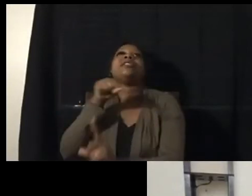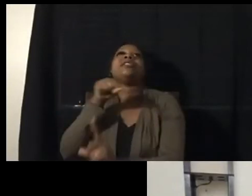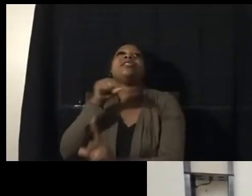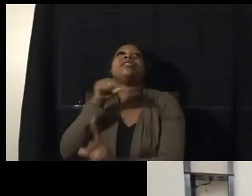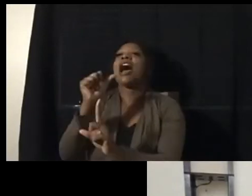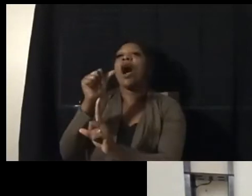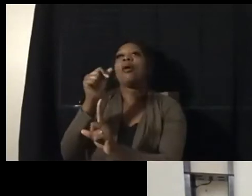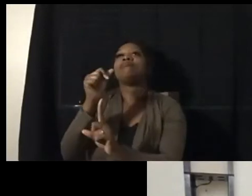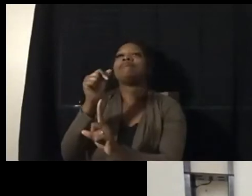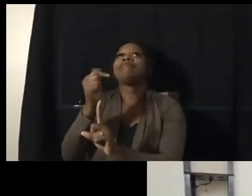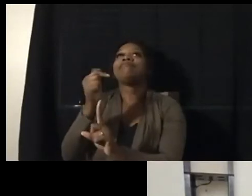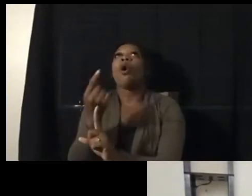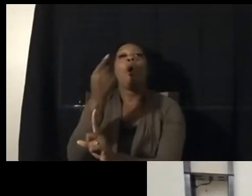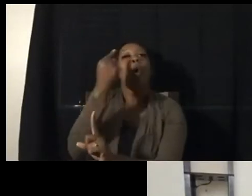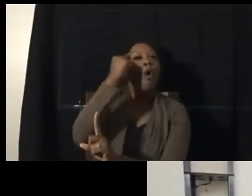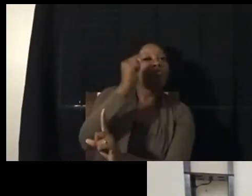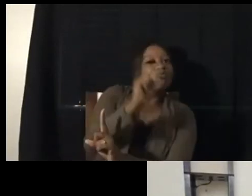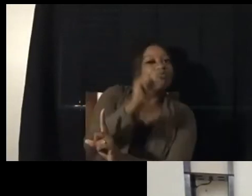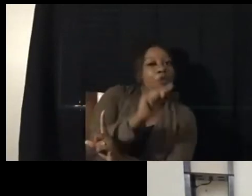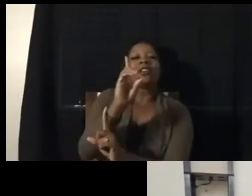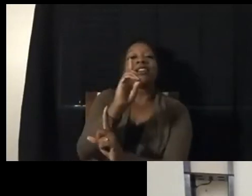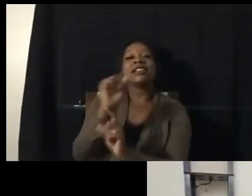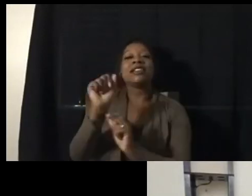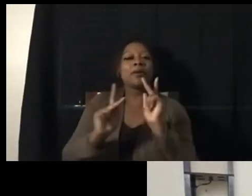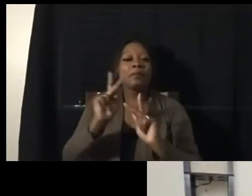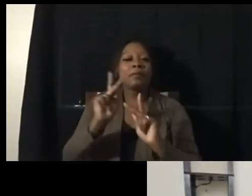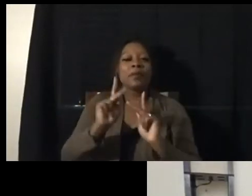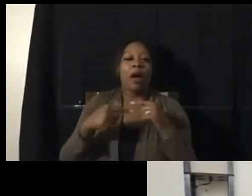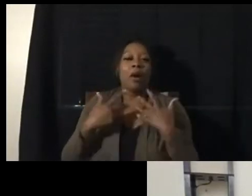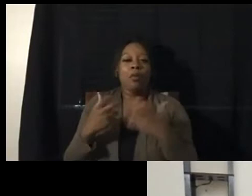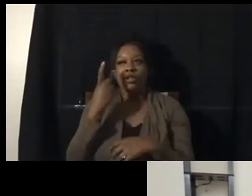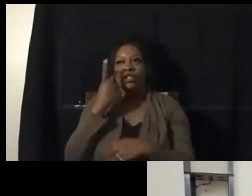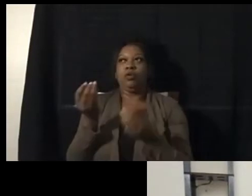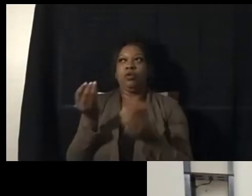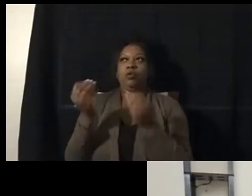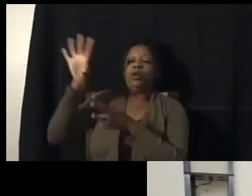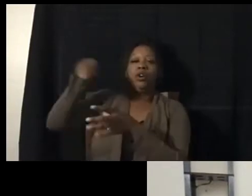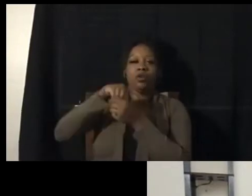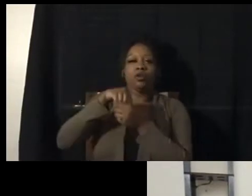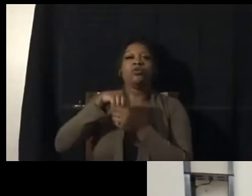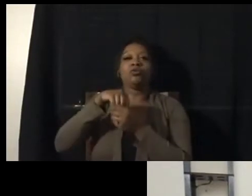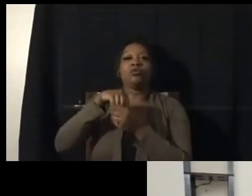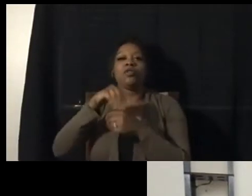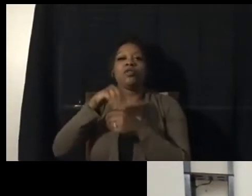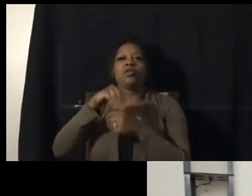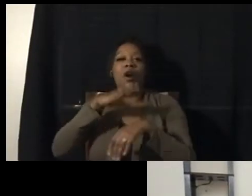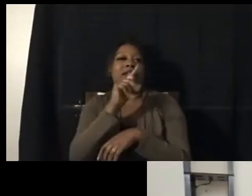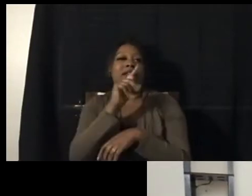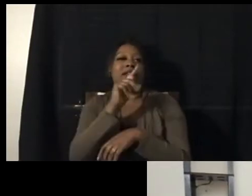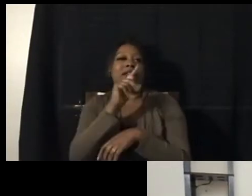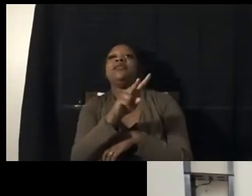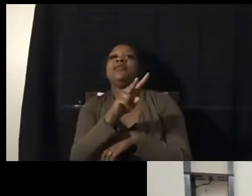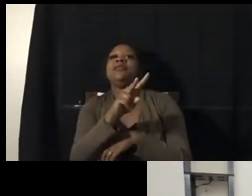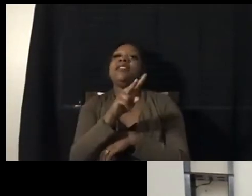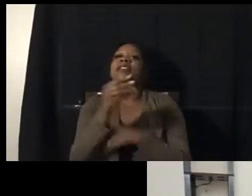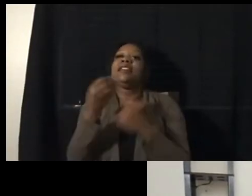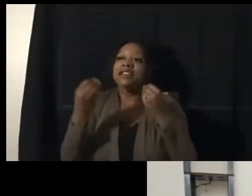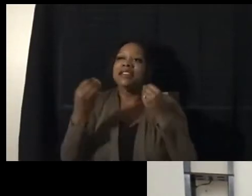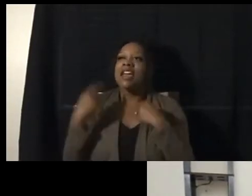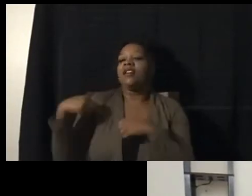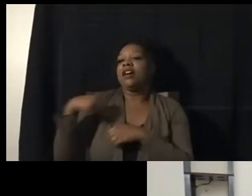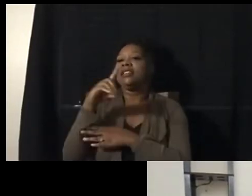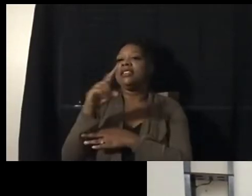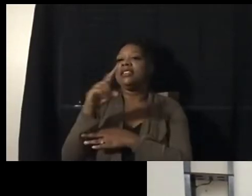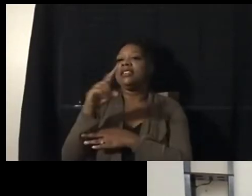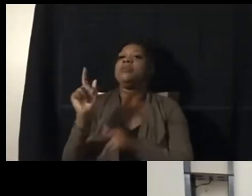more diversity in inclusive programming to actually give us a chance to play roles that weren't written for disabled